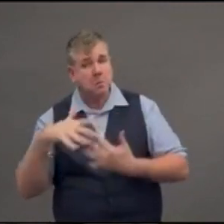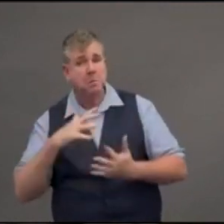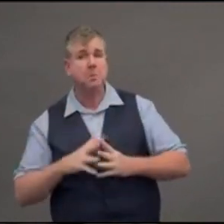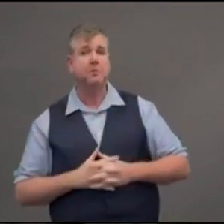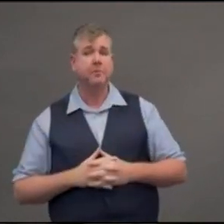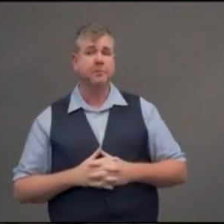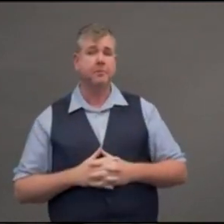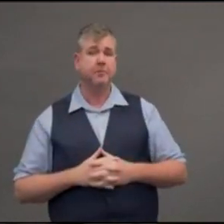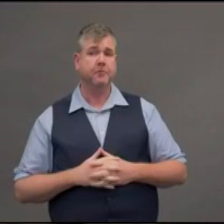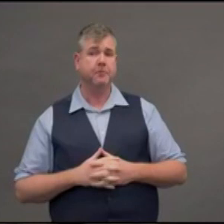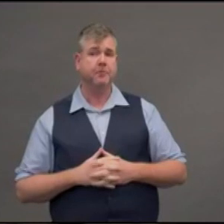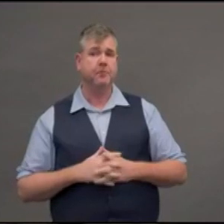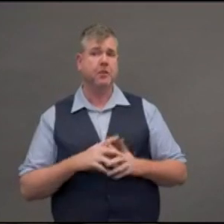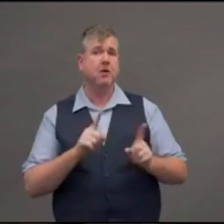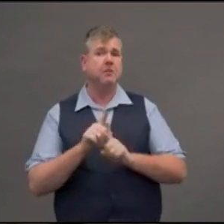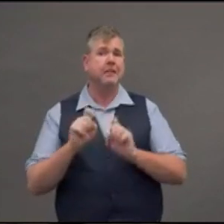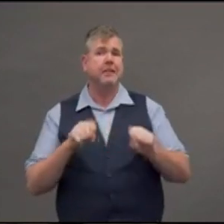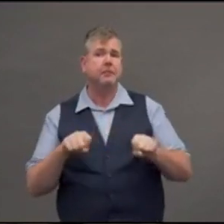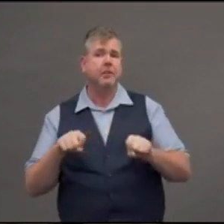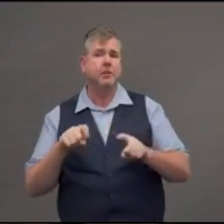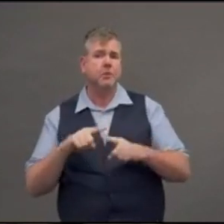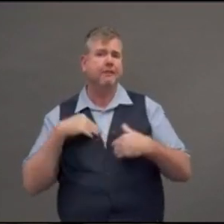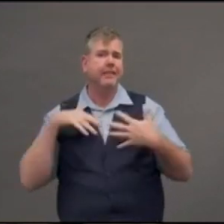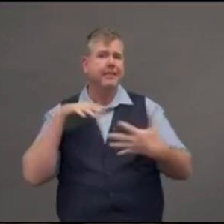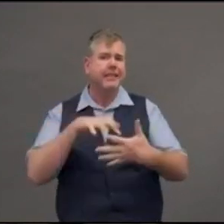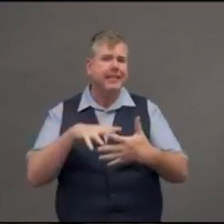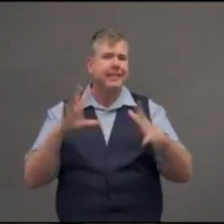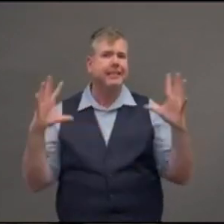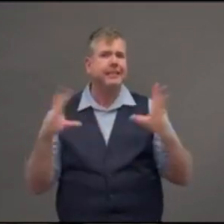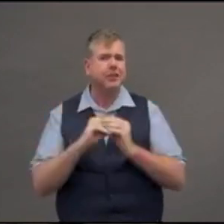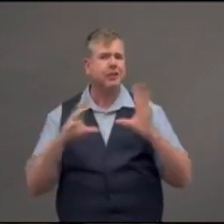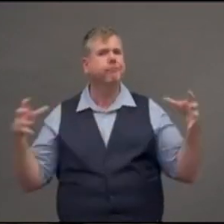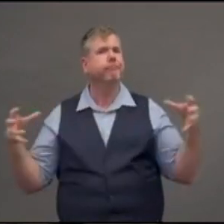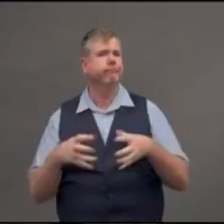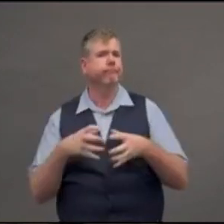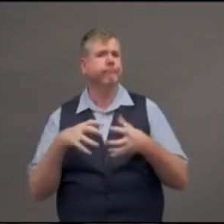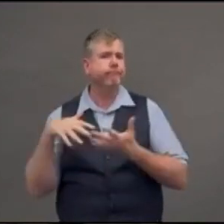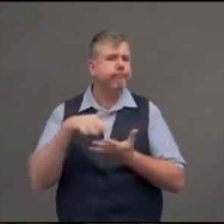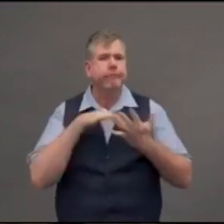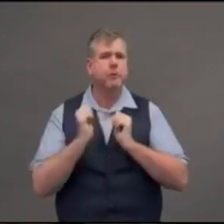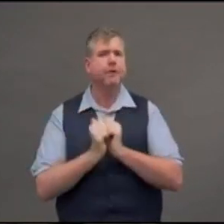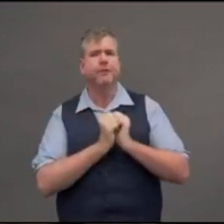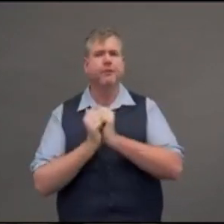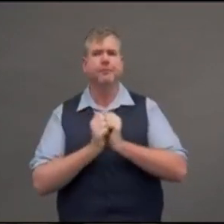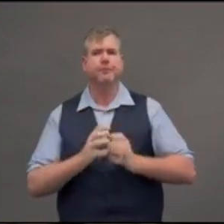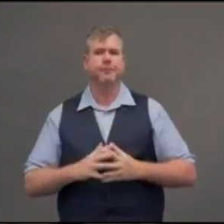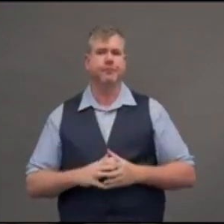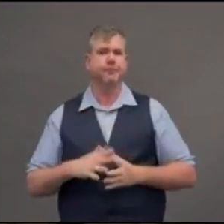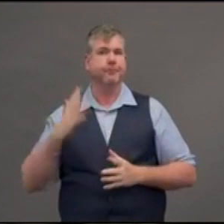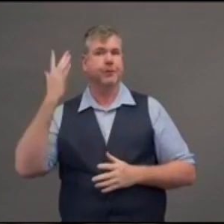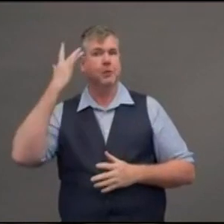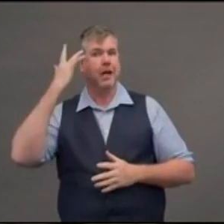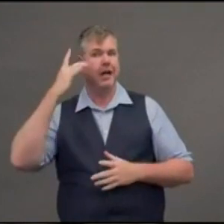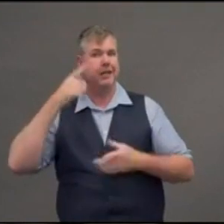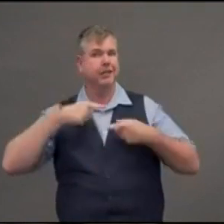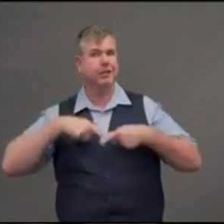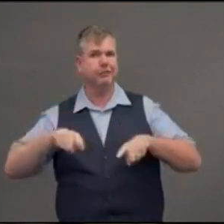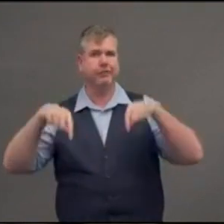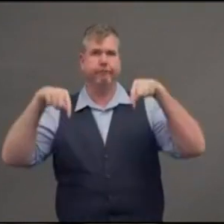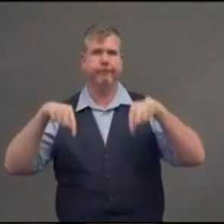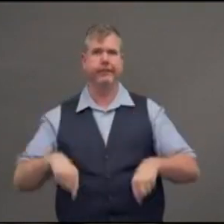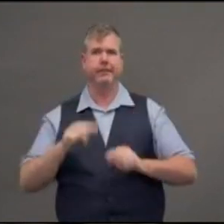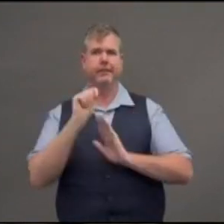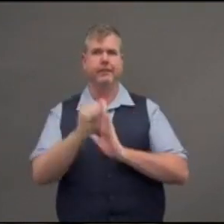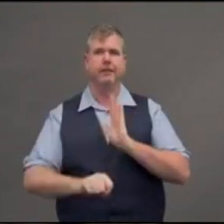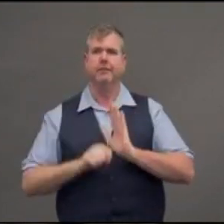able to have study sessions with my friends, because I think that during this time we haven't been able